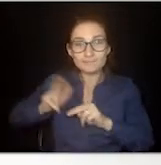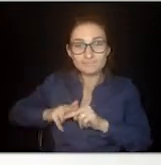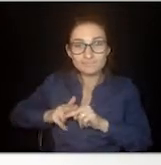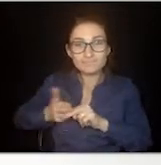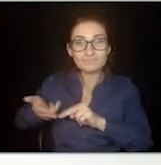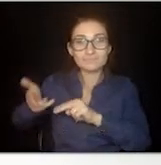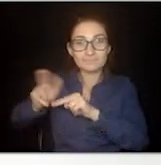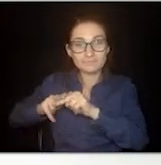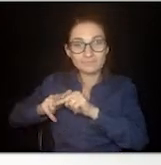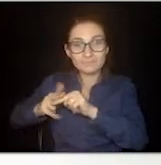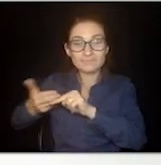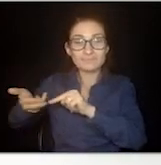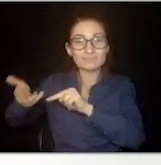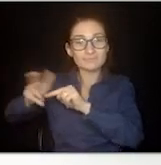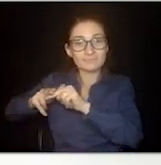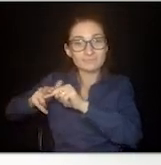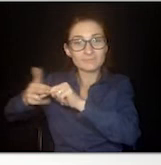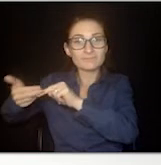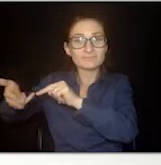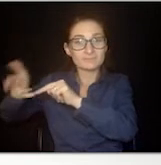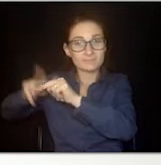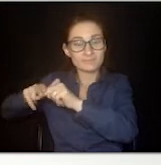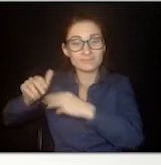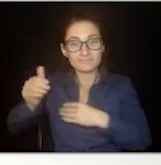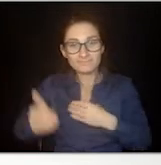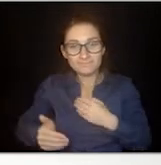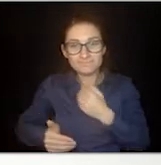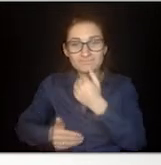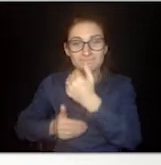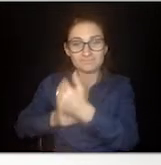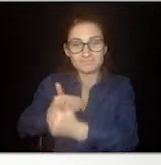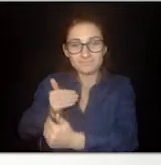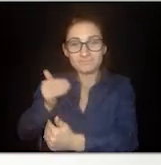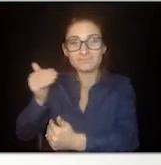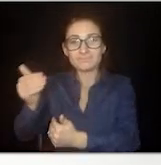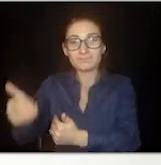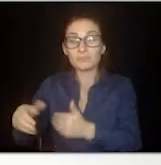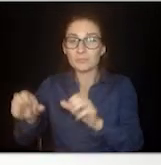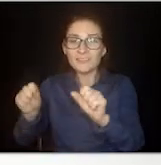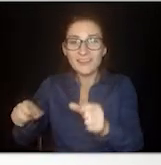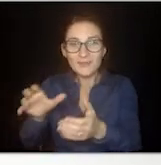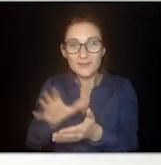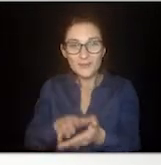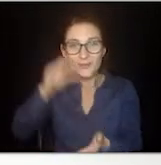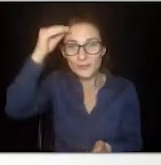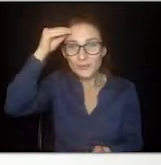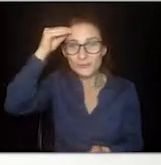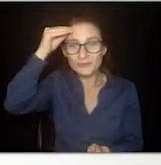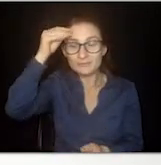slow, incremental process, then they're able to learn.